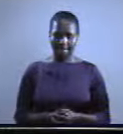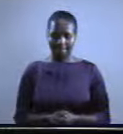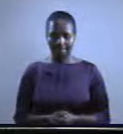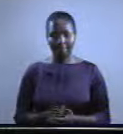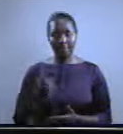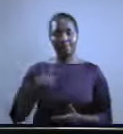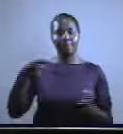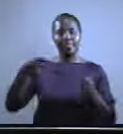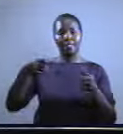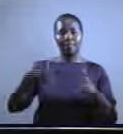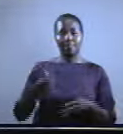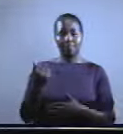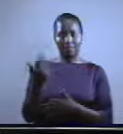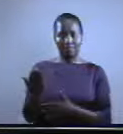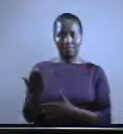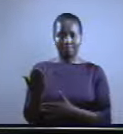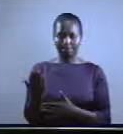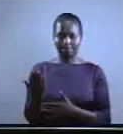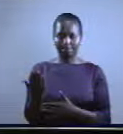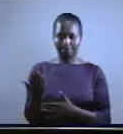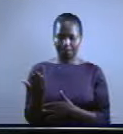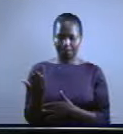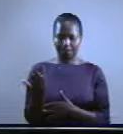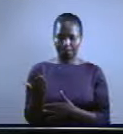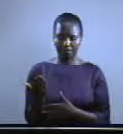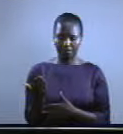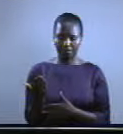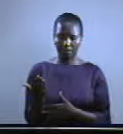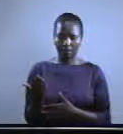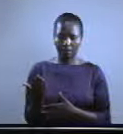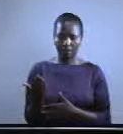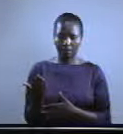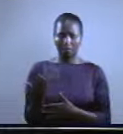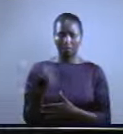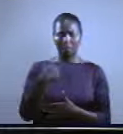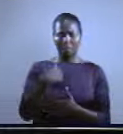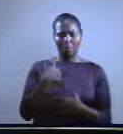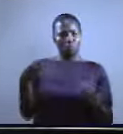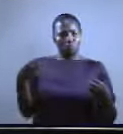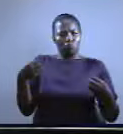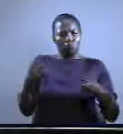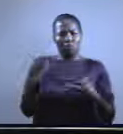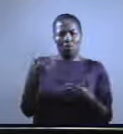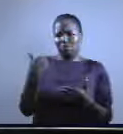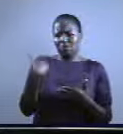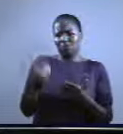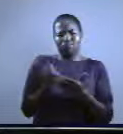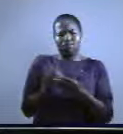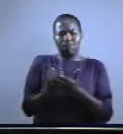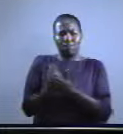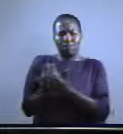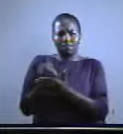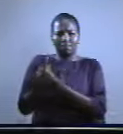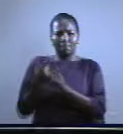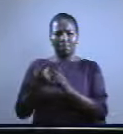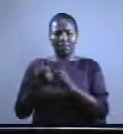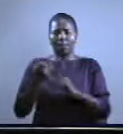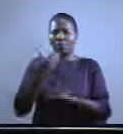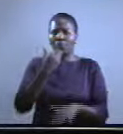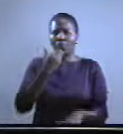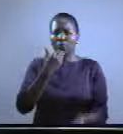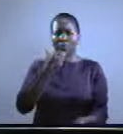Mr. Speaker, the United Christian Democratic Party is shocked at the news of confessions by Cornelia de